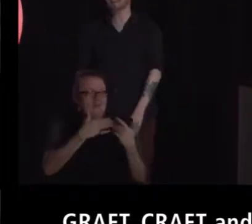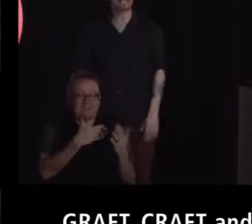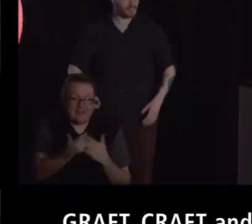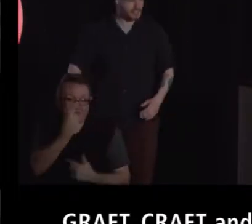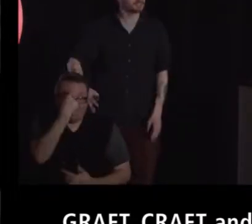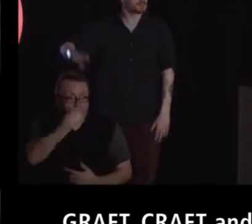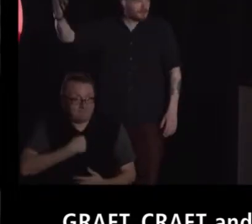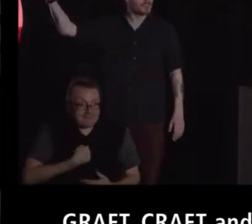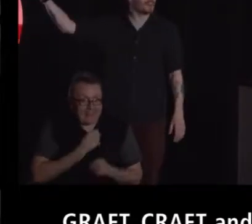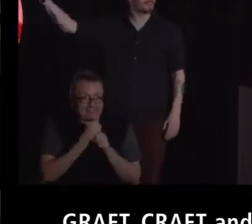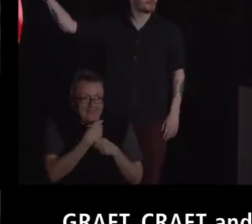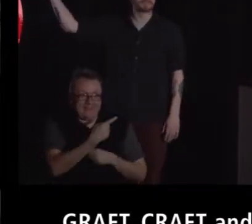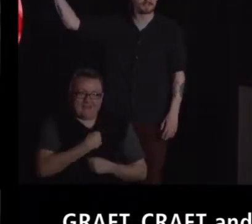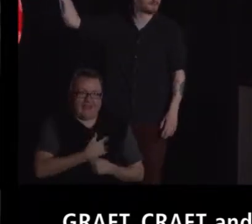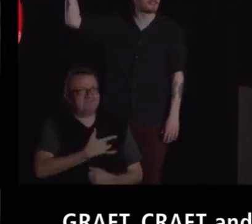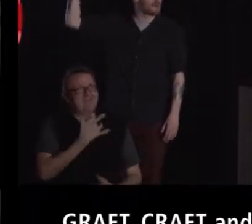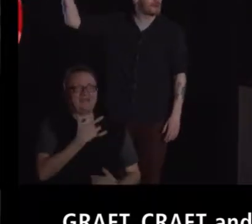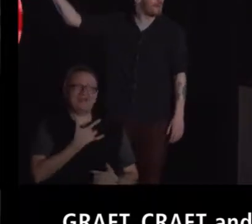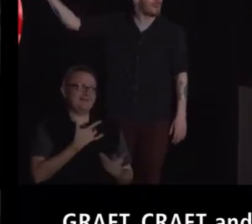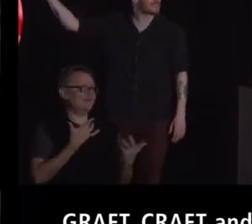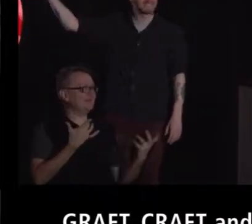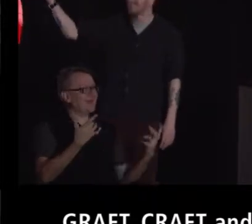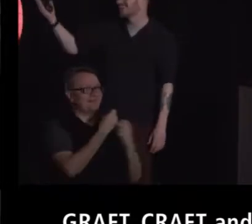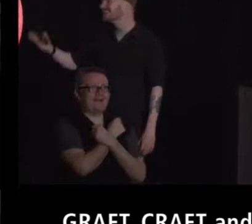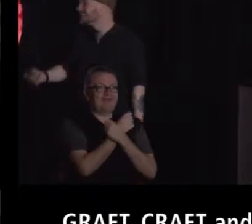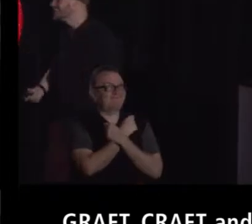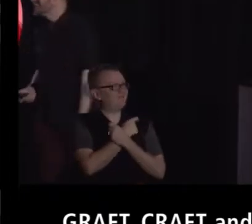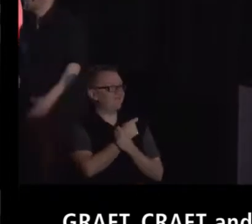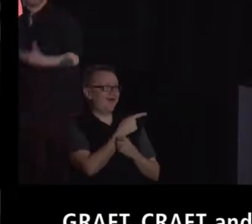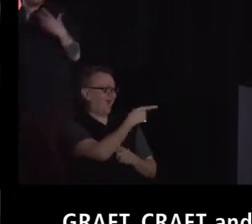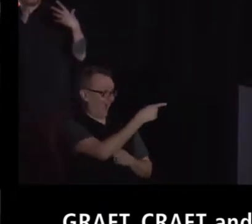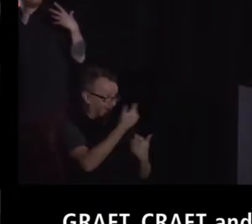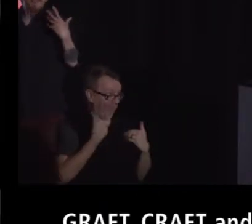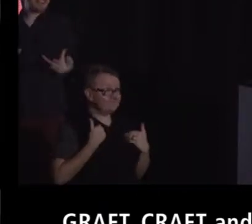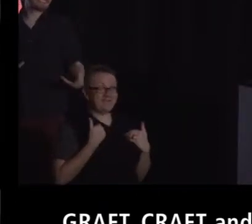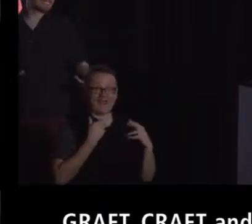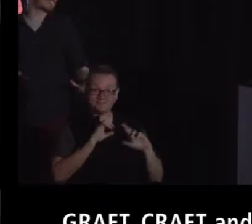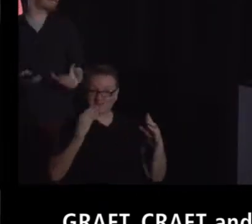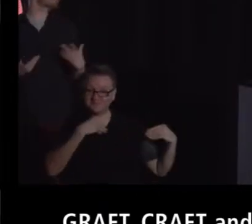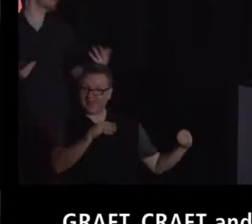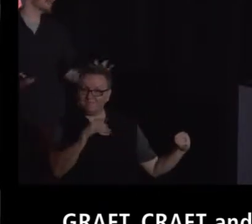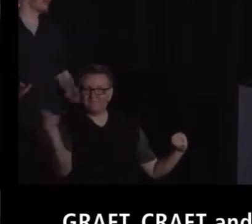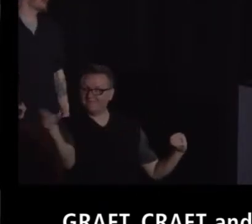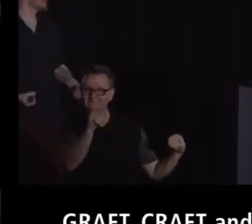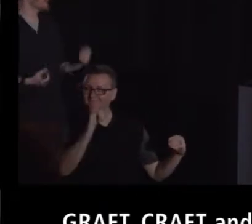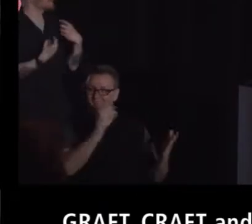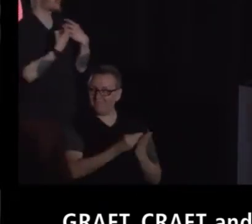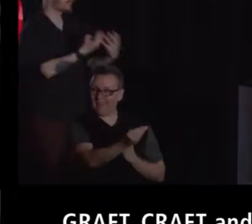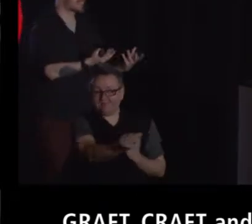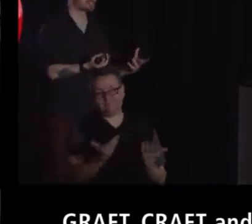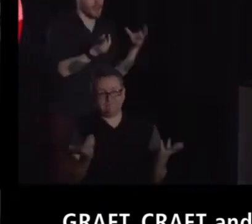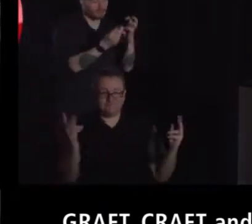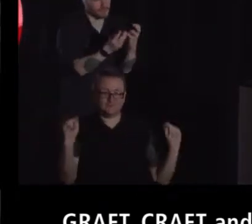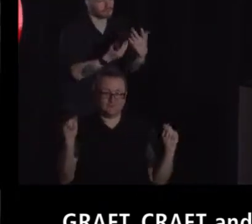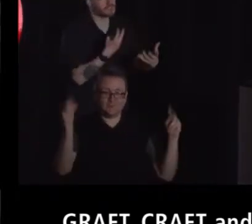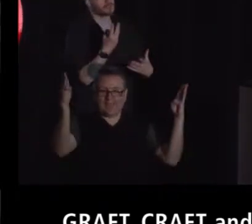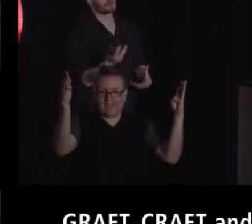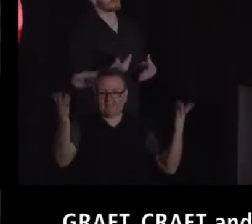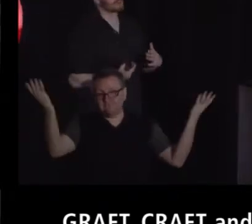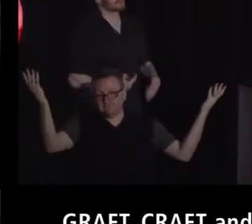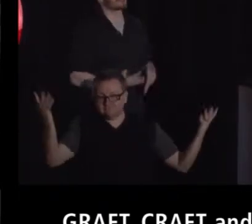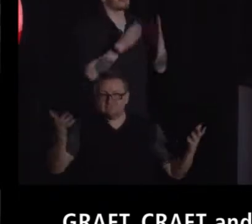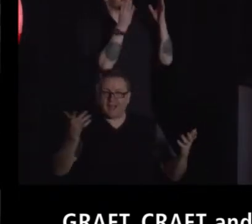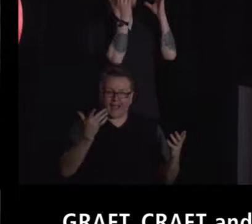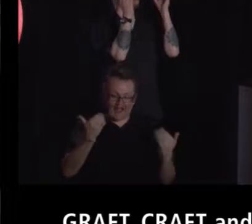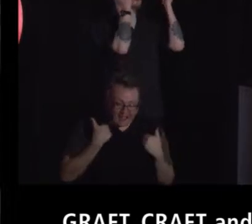know. Make it so you can fill your loft with stuff that no one buys, you know. It doesn't matter, does it? It doesn't really matter. That's still that sense of having a